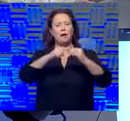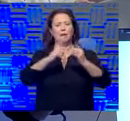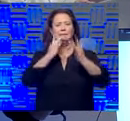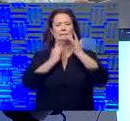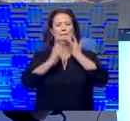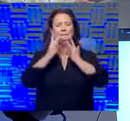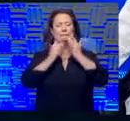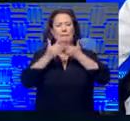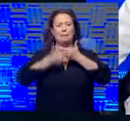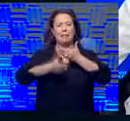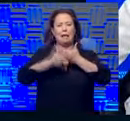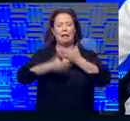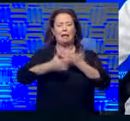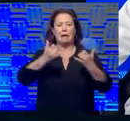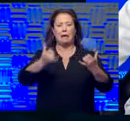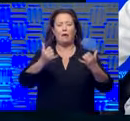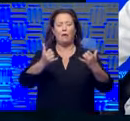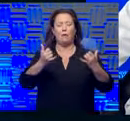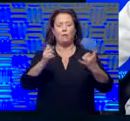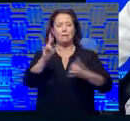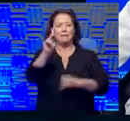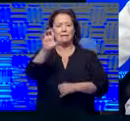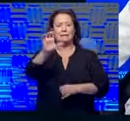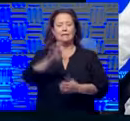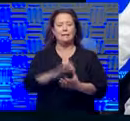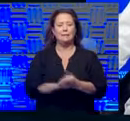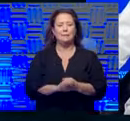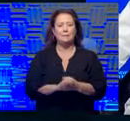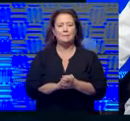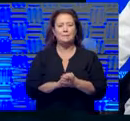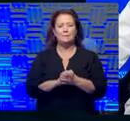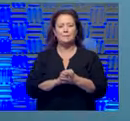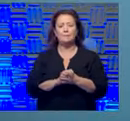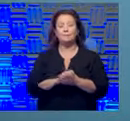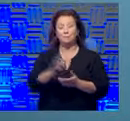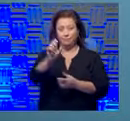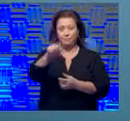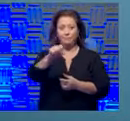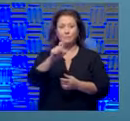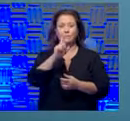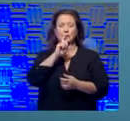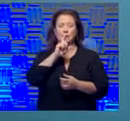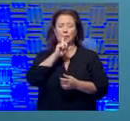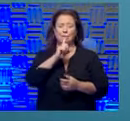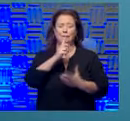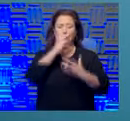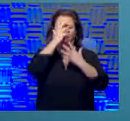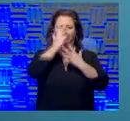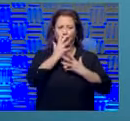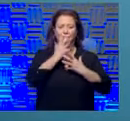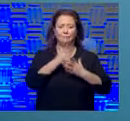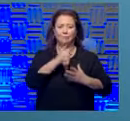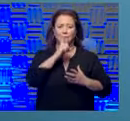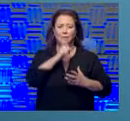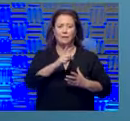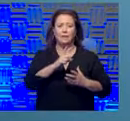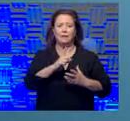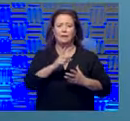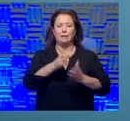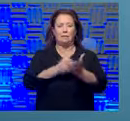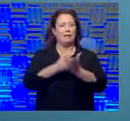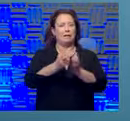is our supply of blood in our community right now. Yeah, it's pretty grim, to be